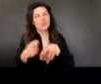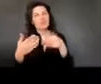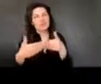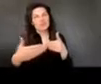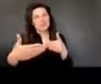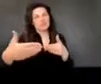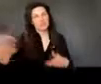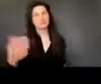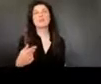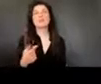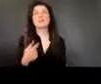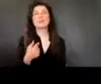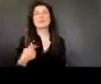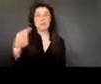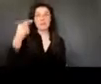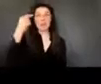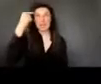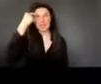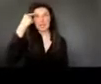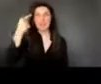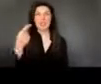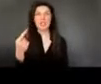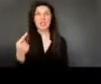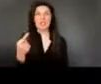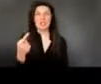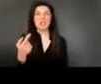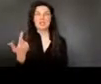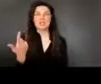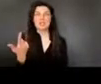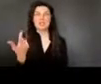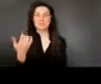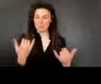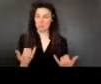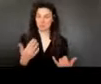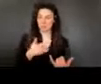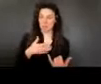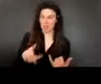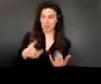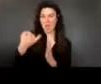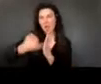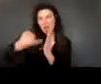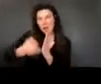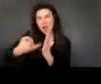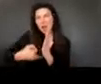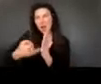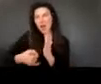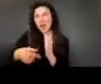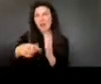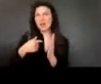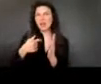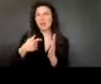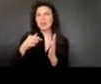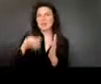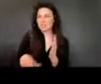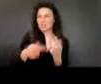think in creating work that tries to relate to an audience beyond its